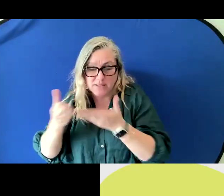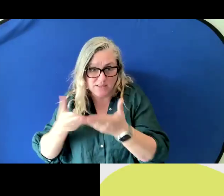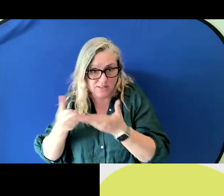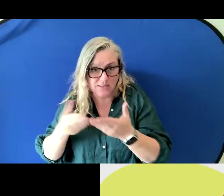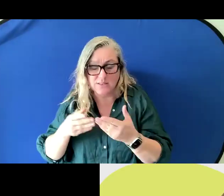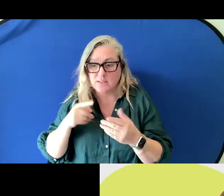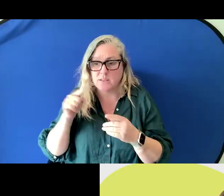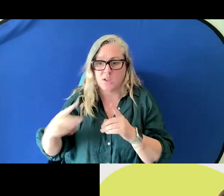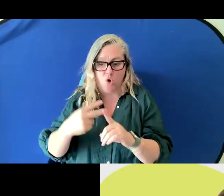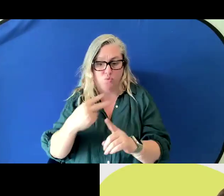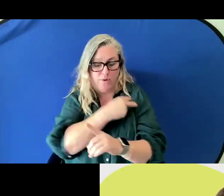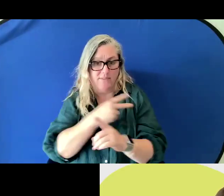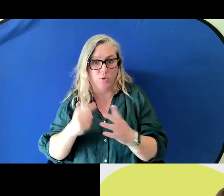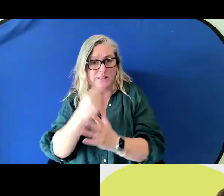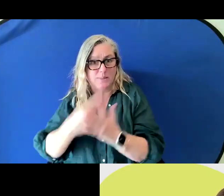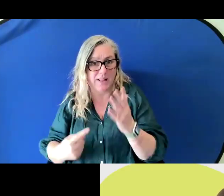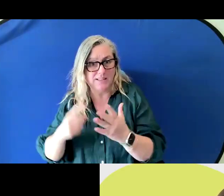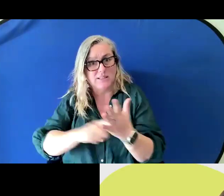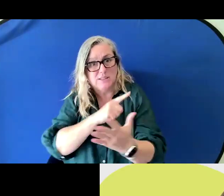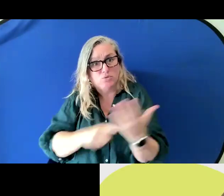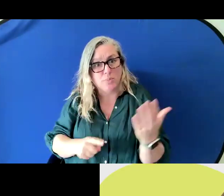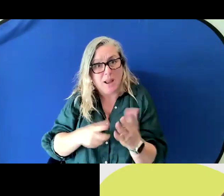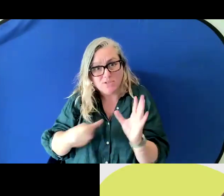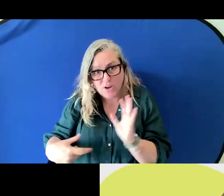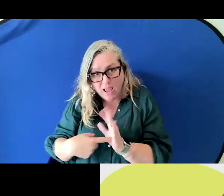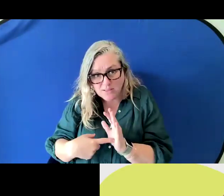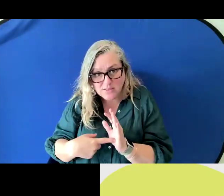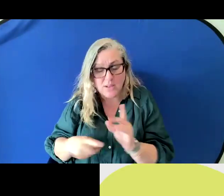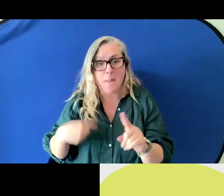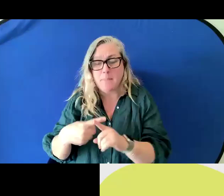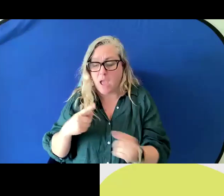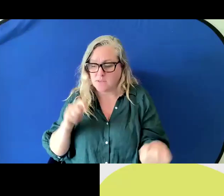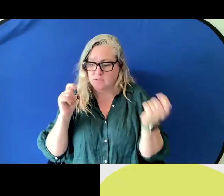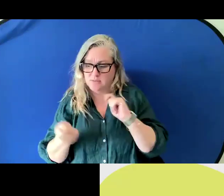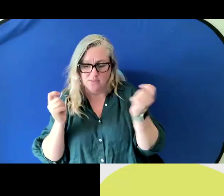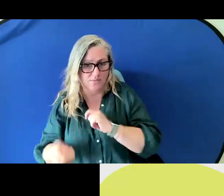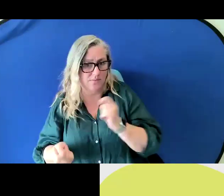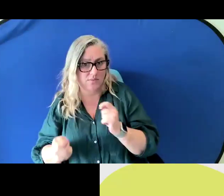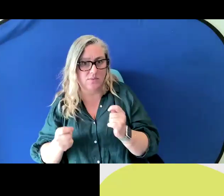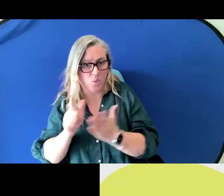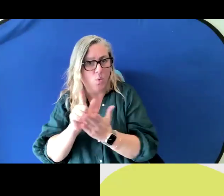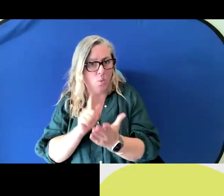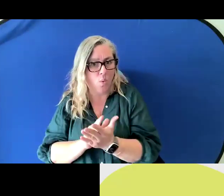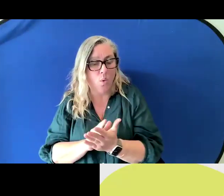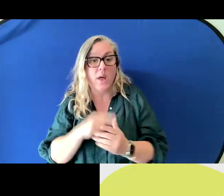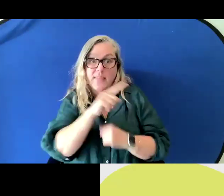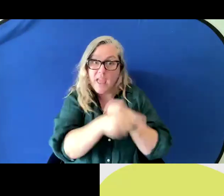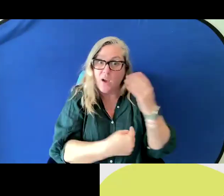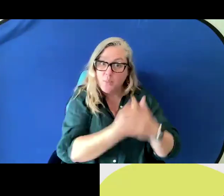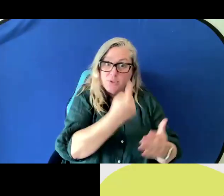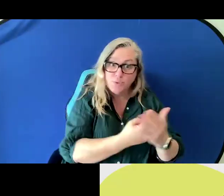Disability Discrimination Act, and many other reforms. This is a significant opportunity for federal, state, and